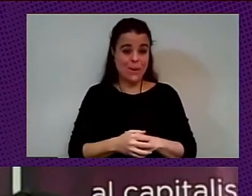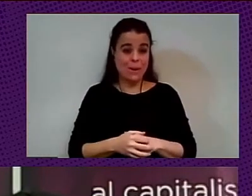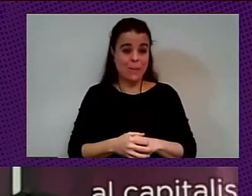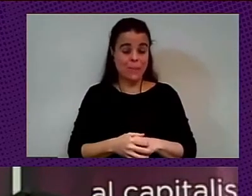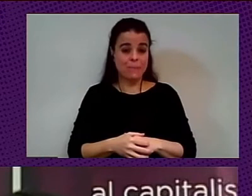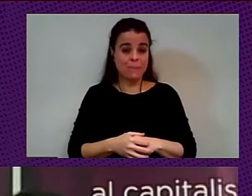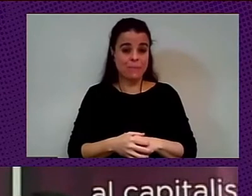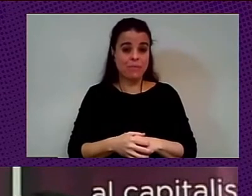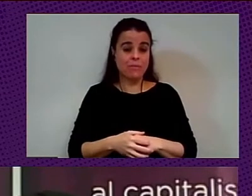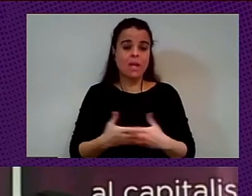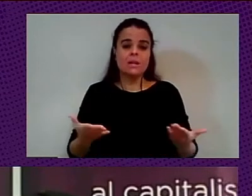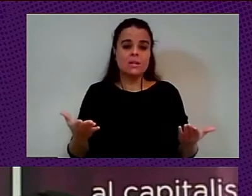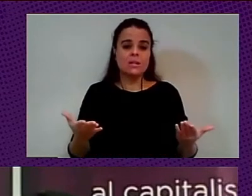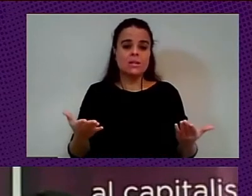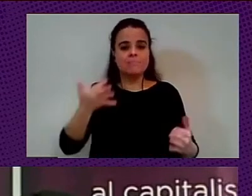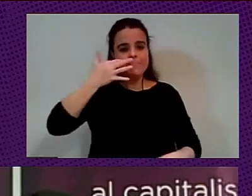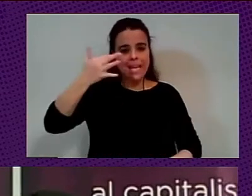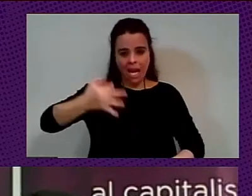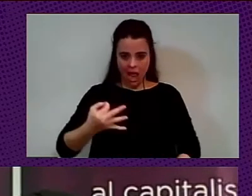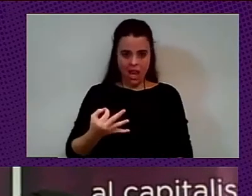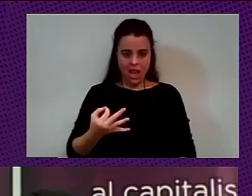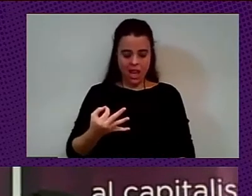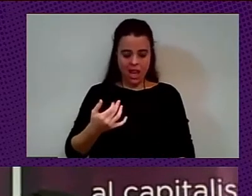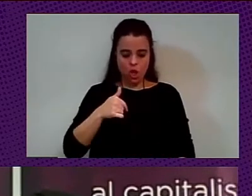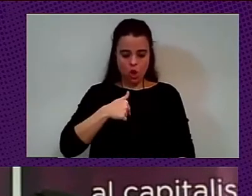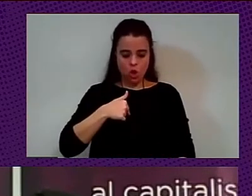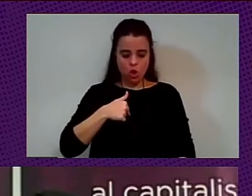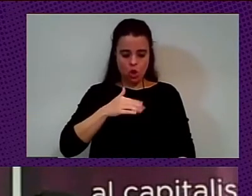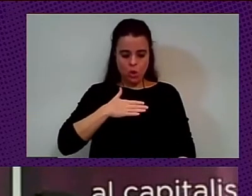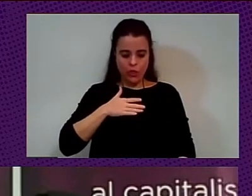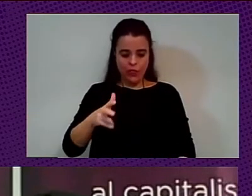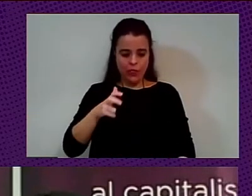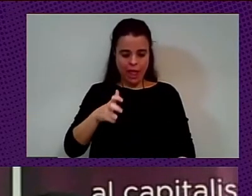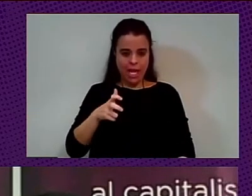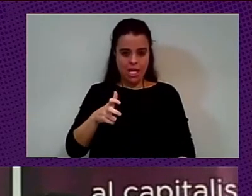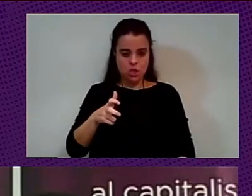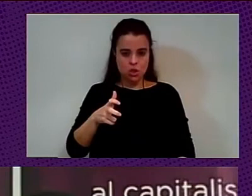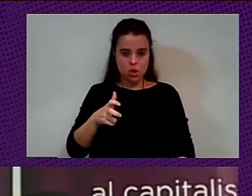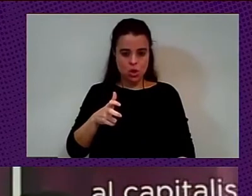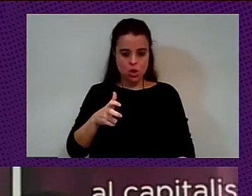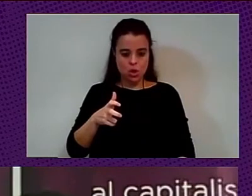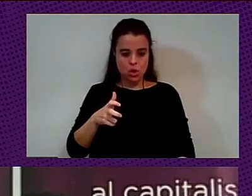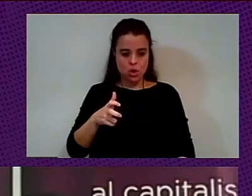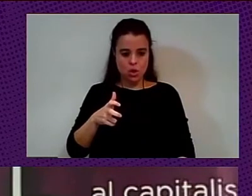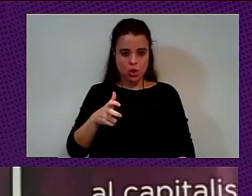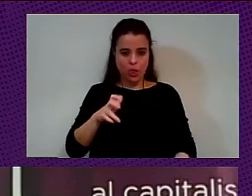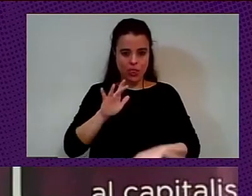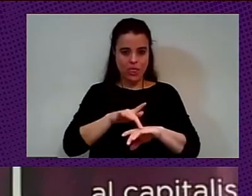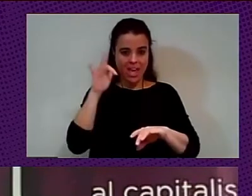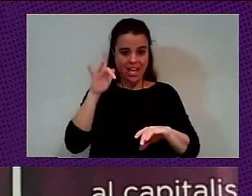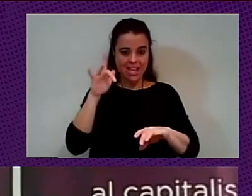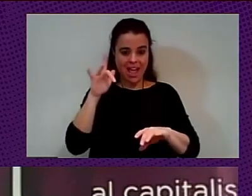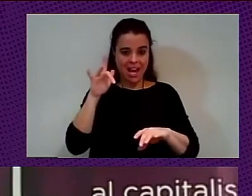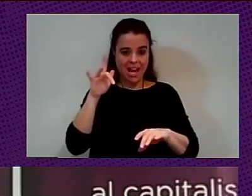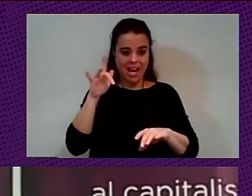actually, there will be just wet paper, like nothing, right? I know what your thoughts are on this. Well, I mean, look,